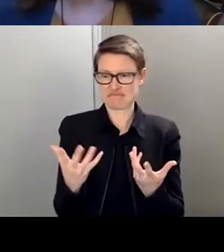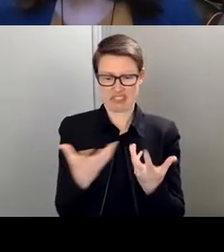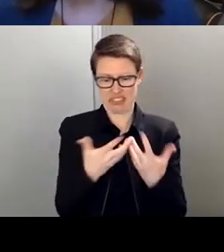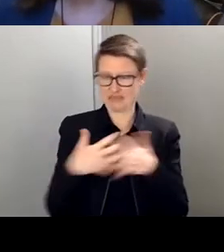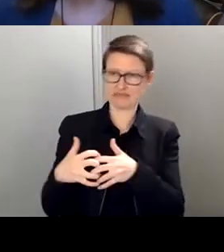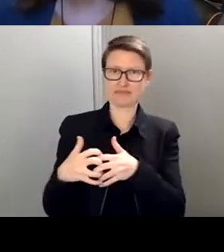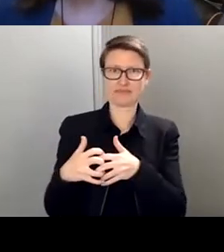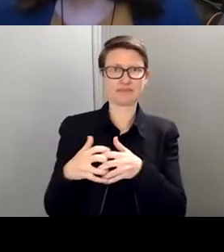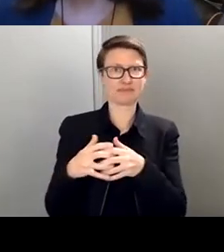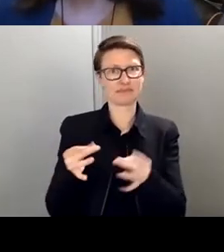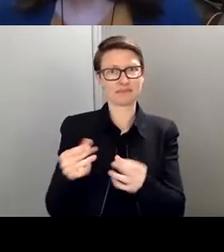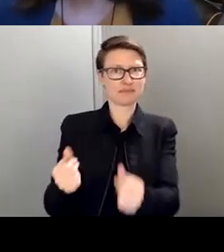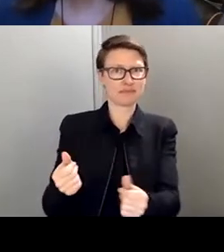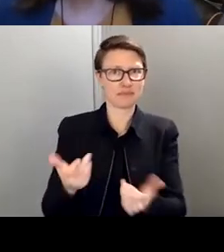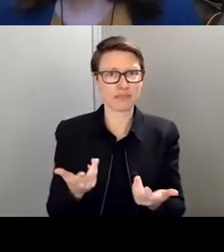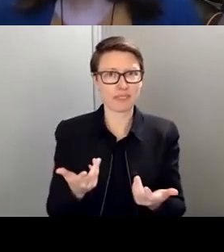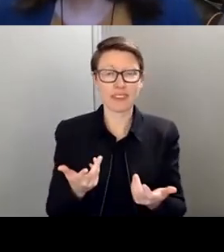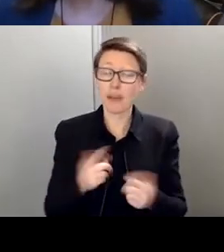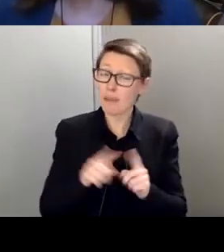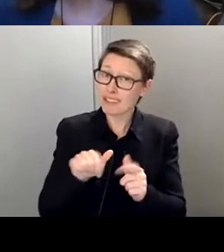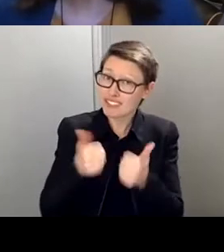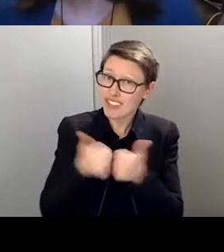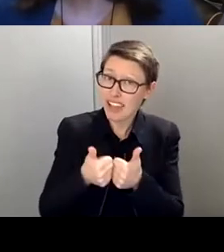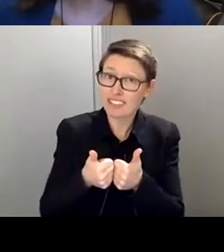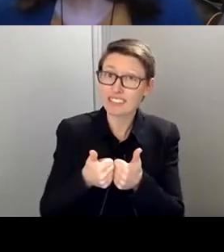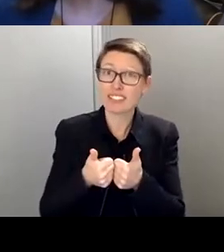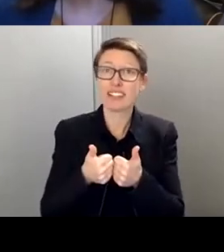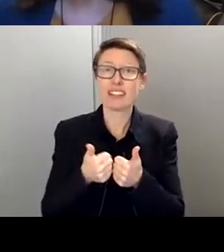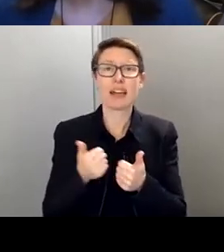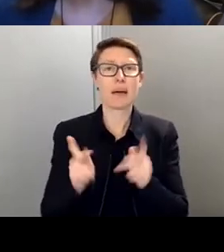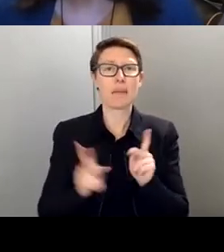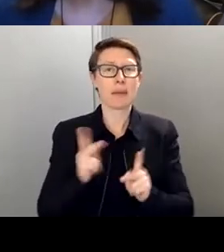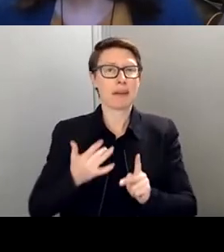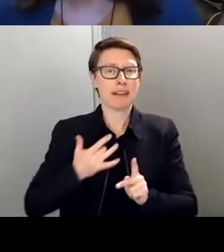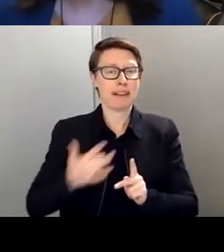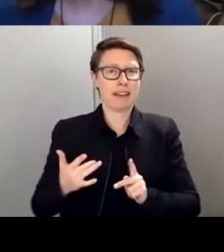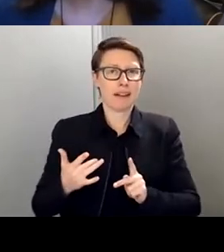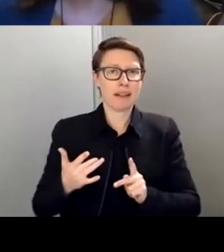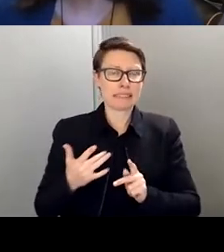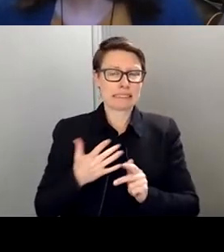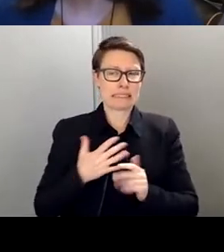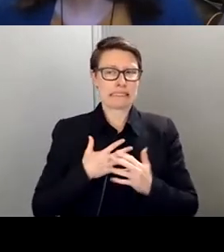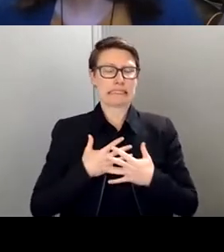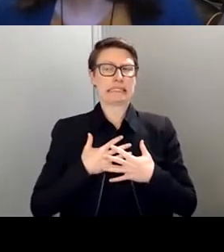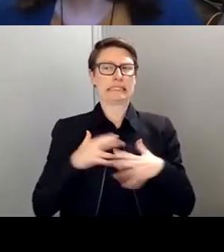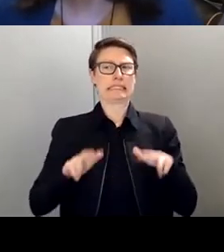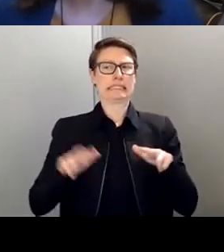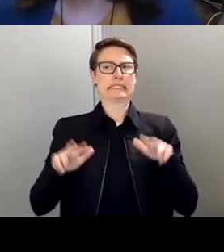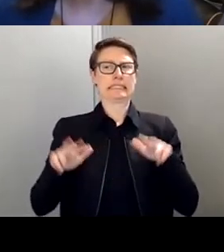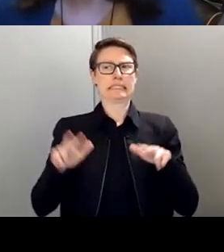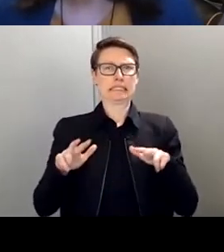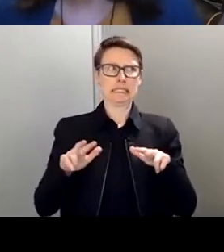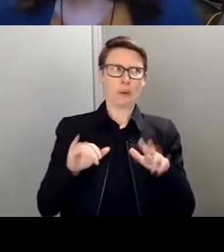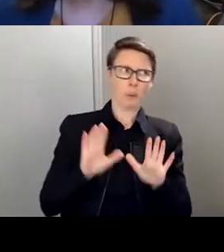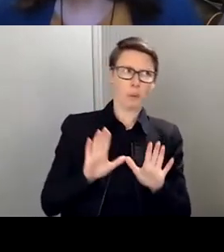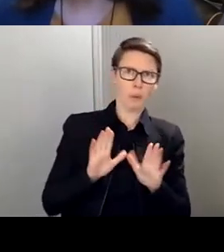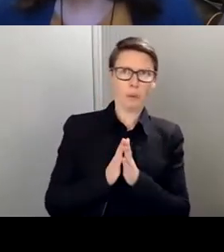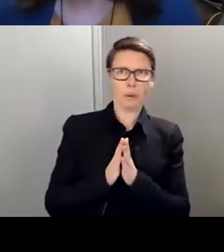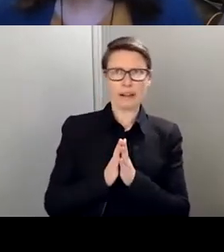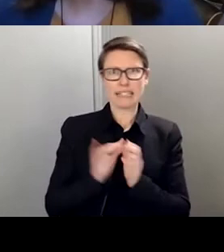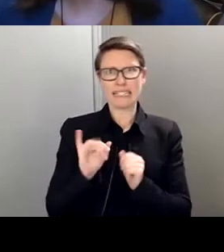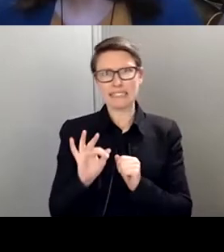One of the challenges that we then have is, like, people are uncomfortable about, oh, well, if they, you know,